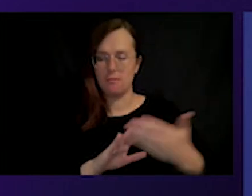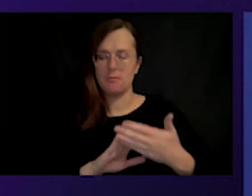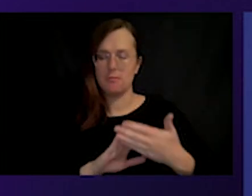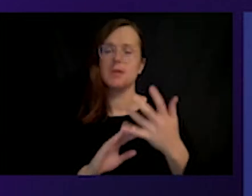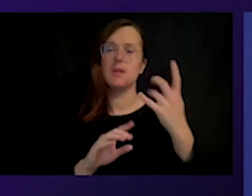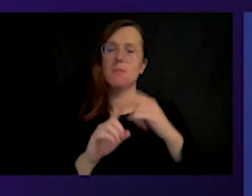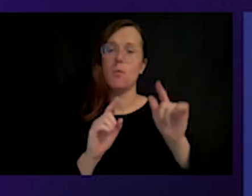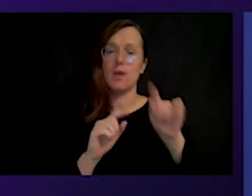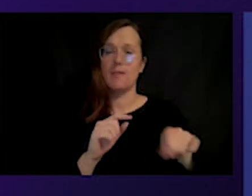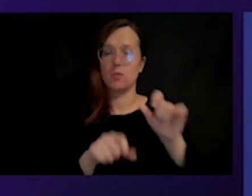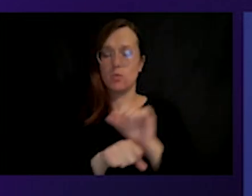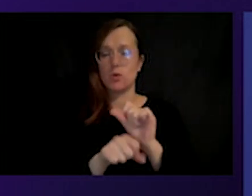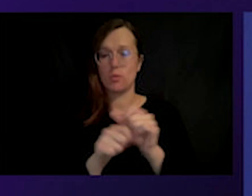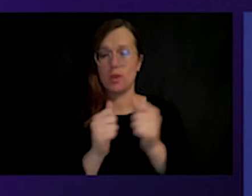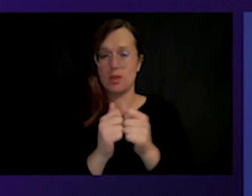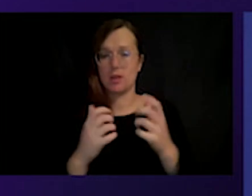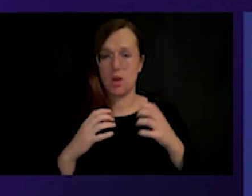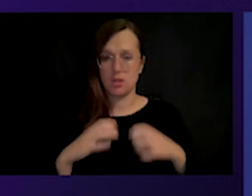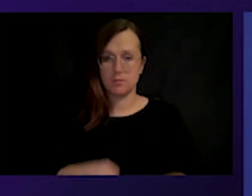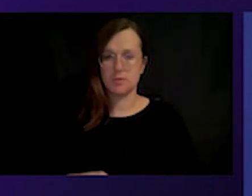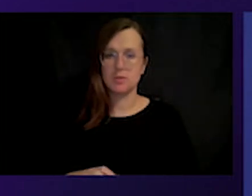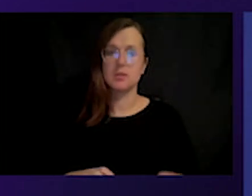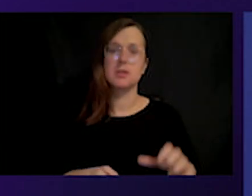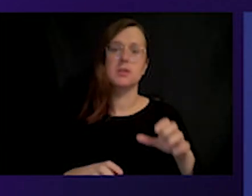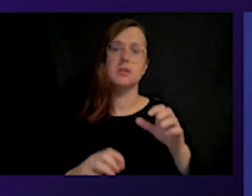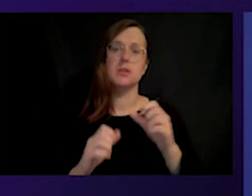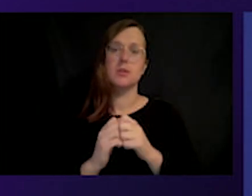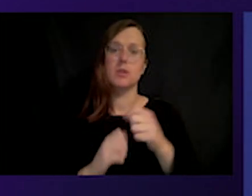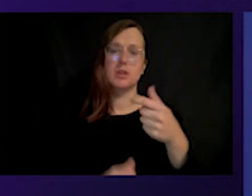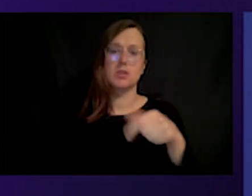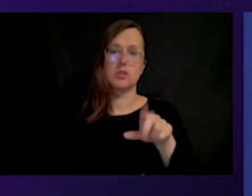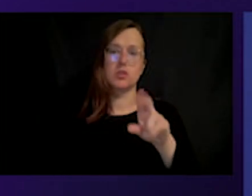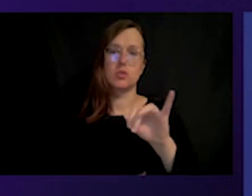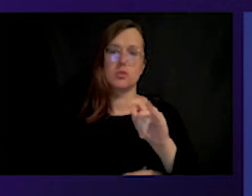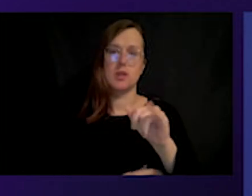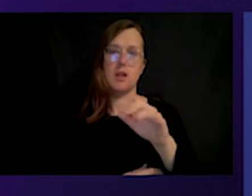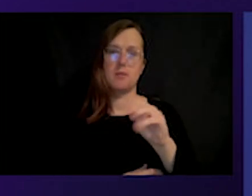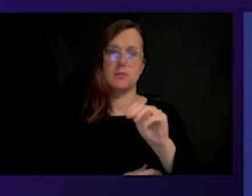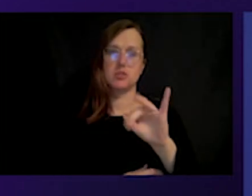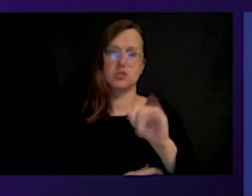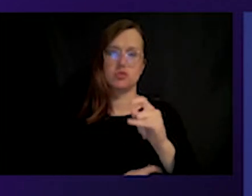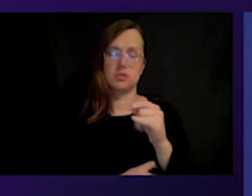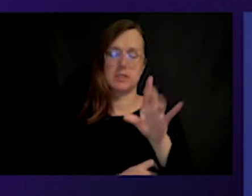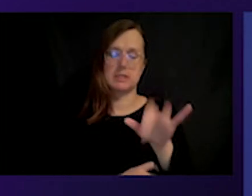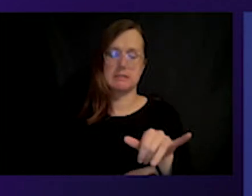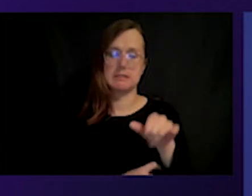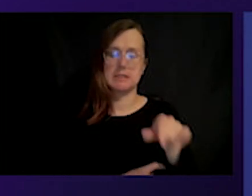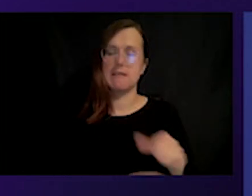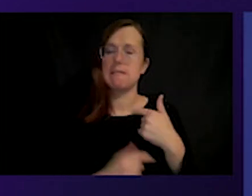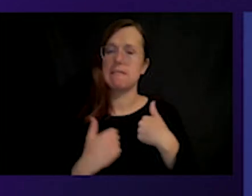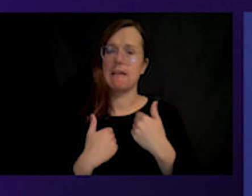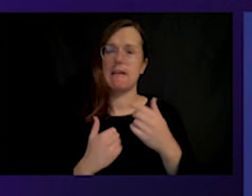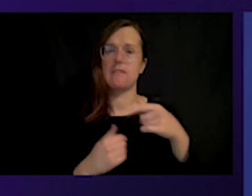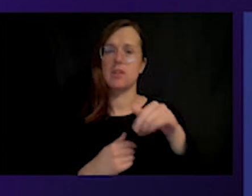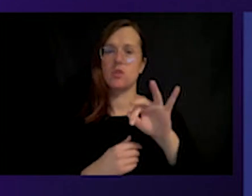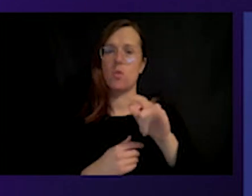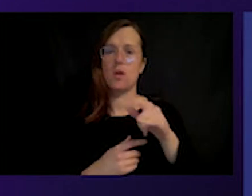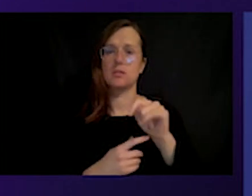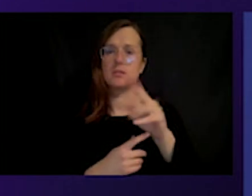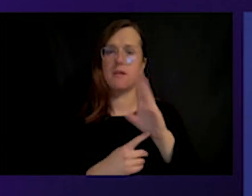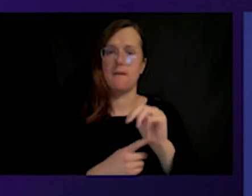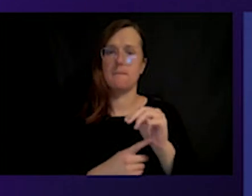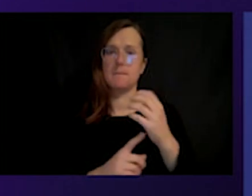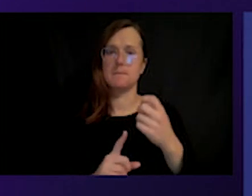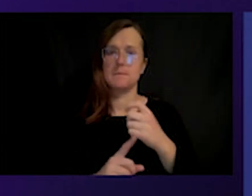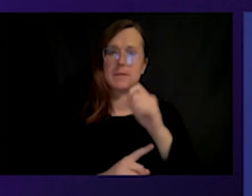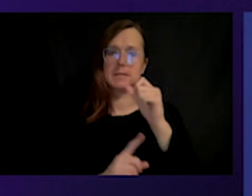that area, a customer called Good Chemistry. So they are using the quantum chemistry simulation to